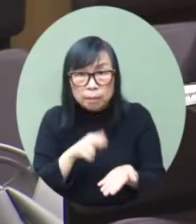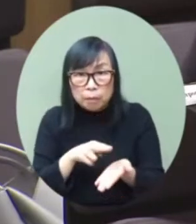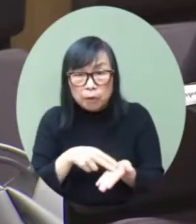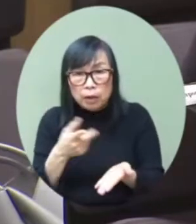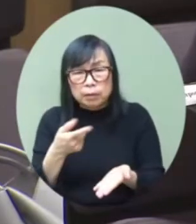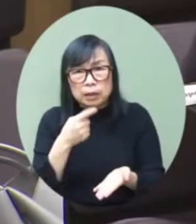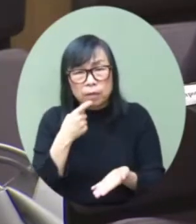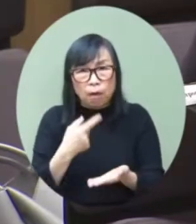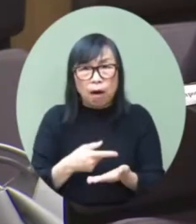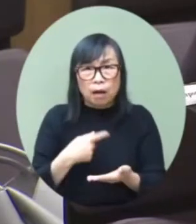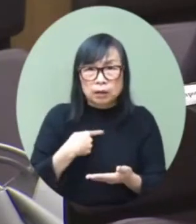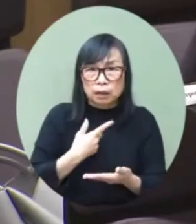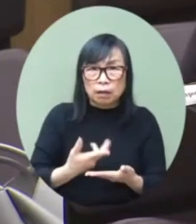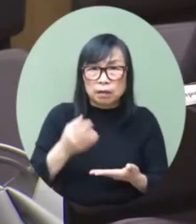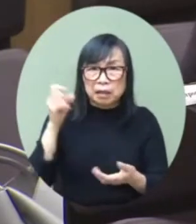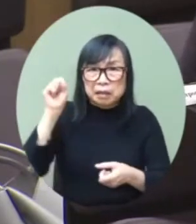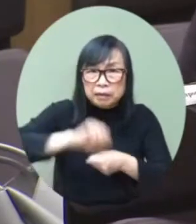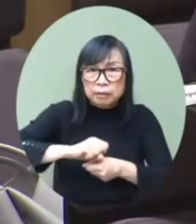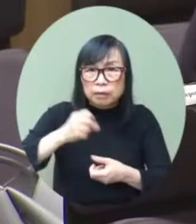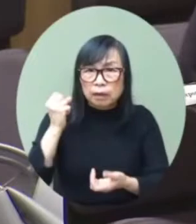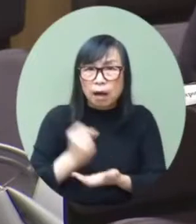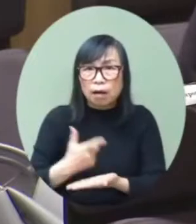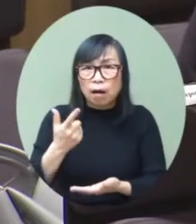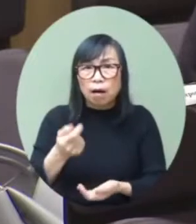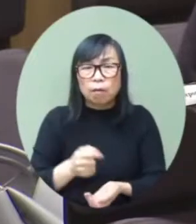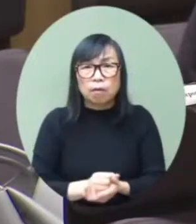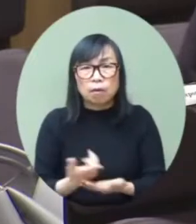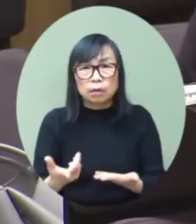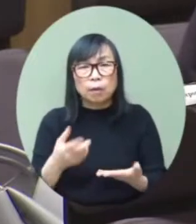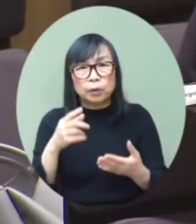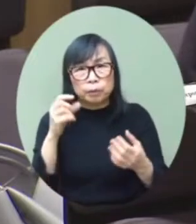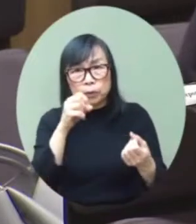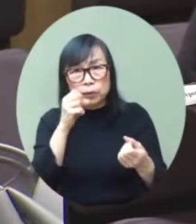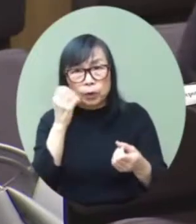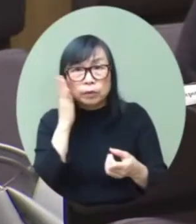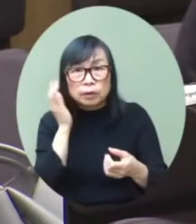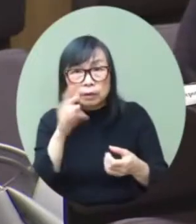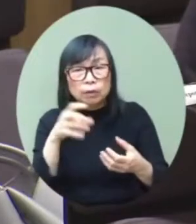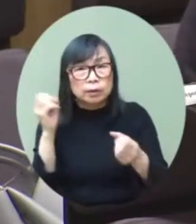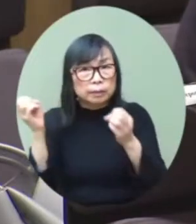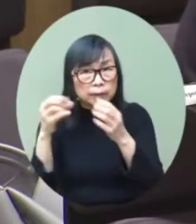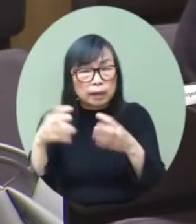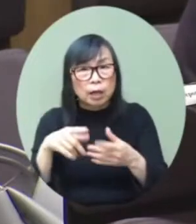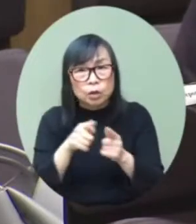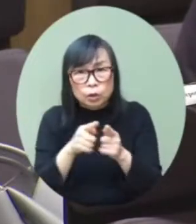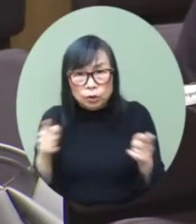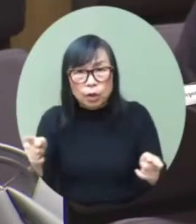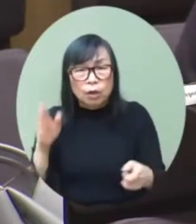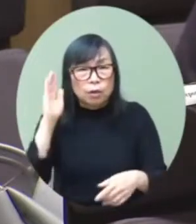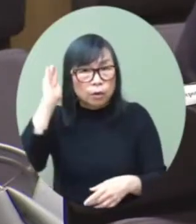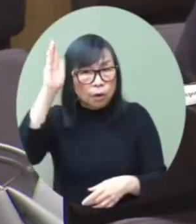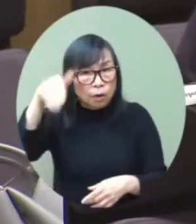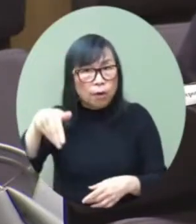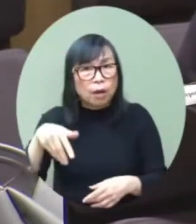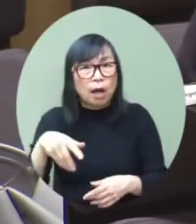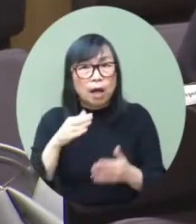below 50%. However, this time we are noticing the prices have shot up. Will you discuss with the hotel